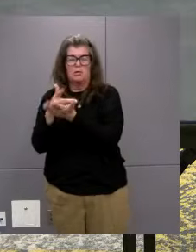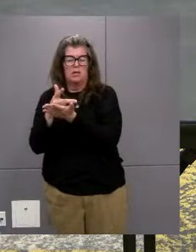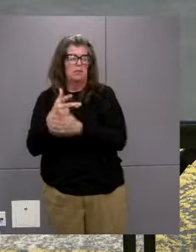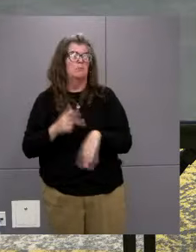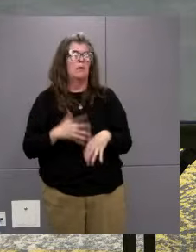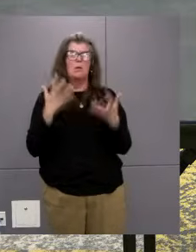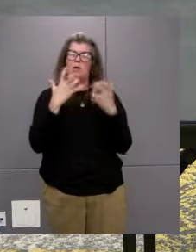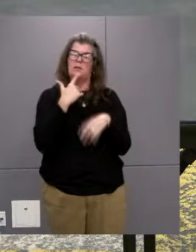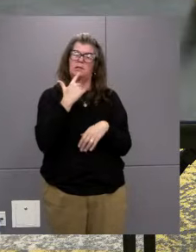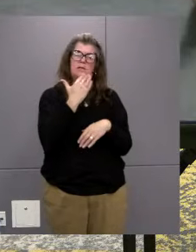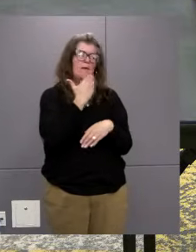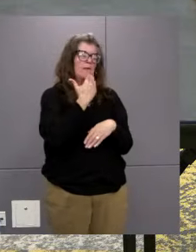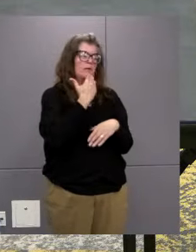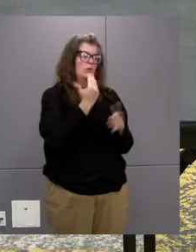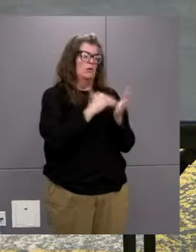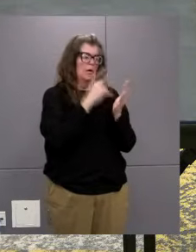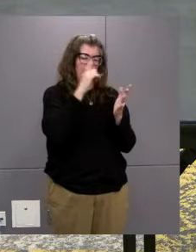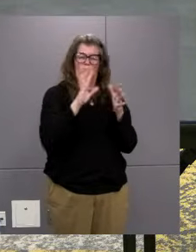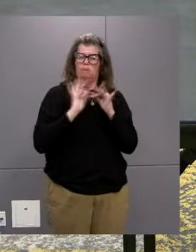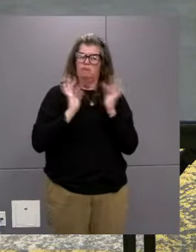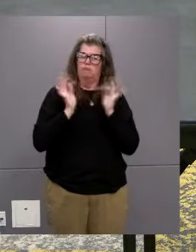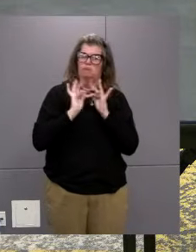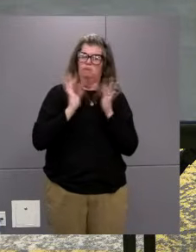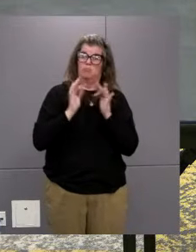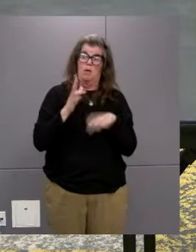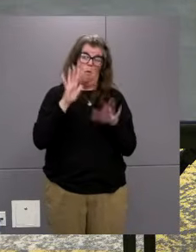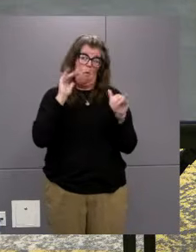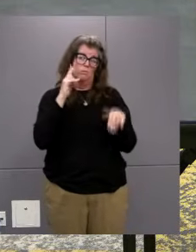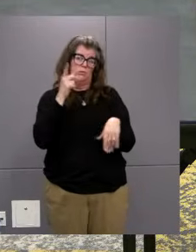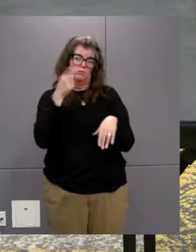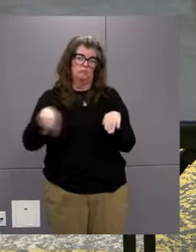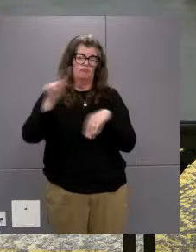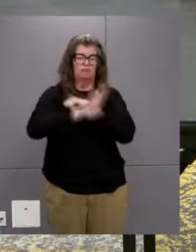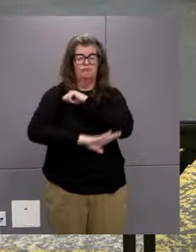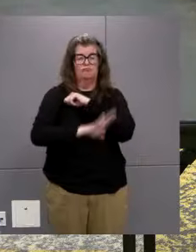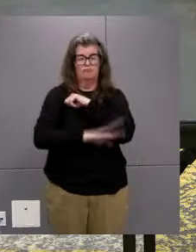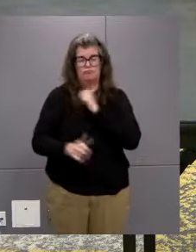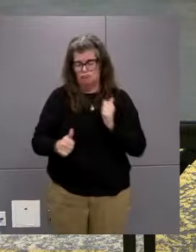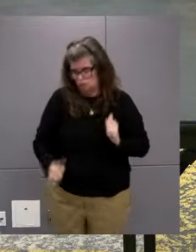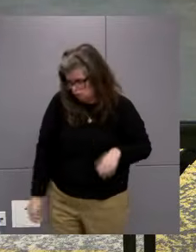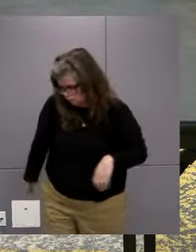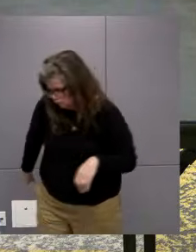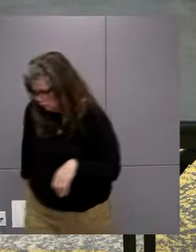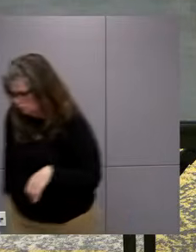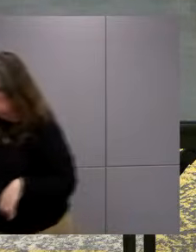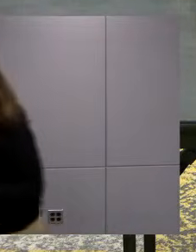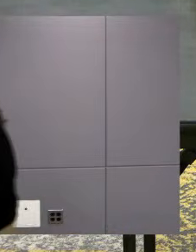for the opportunity to speak, and I hope to see all of you guys in the fall as well.